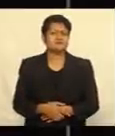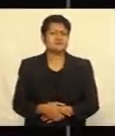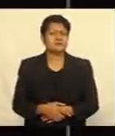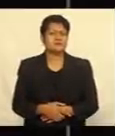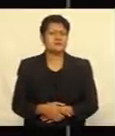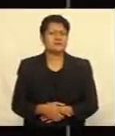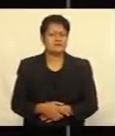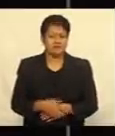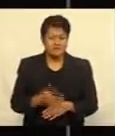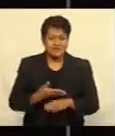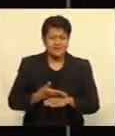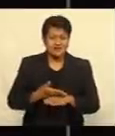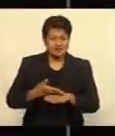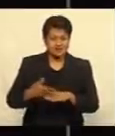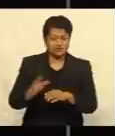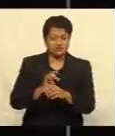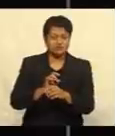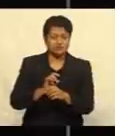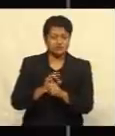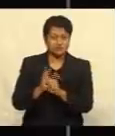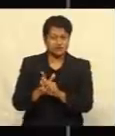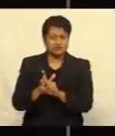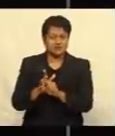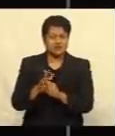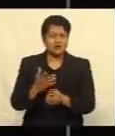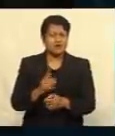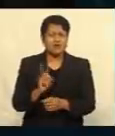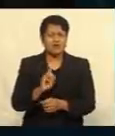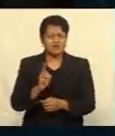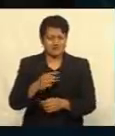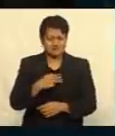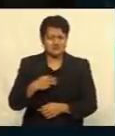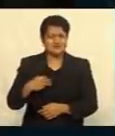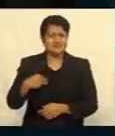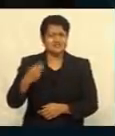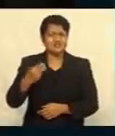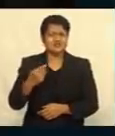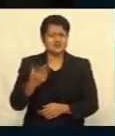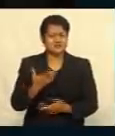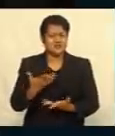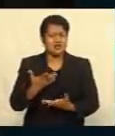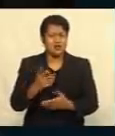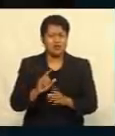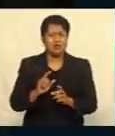new cases, what's the ministry's stand on a lockdown across Fiti level?